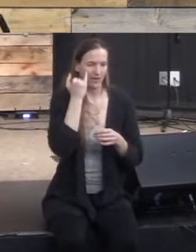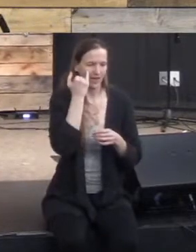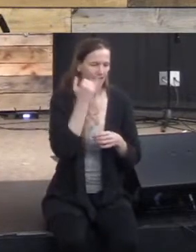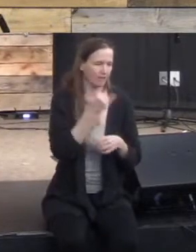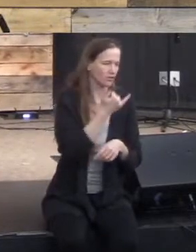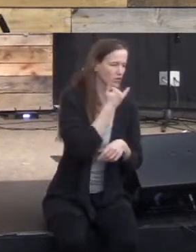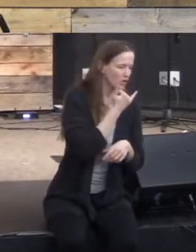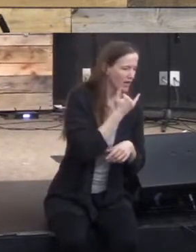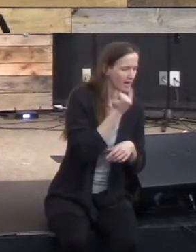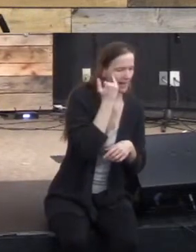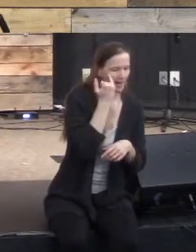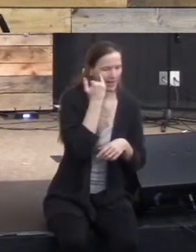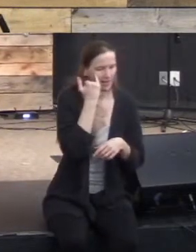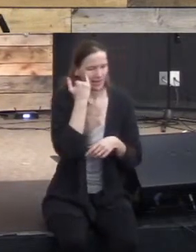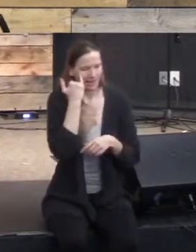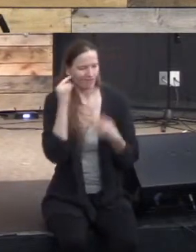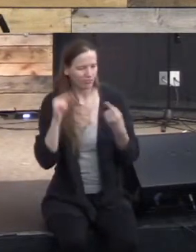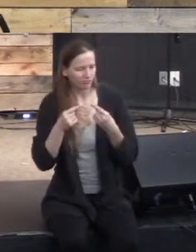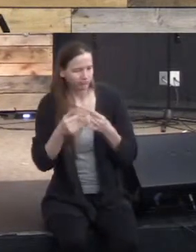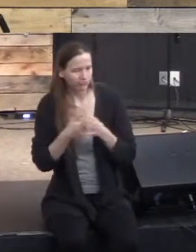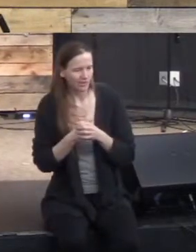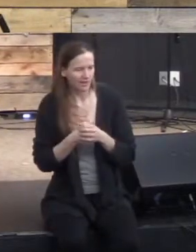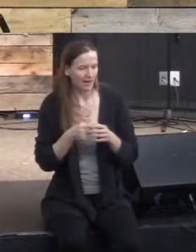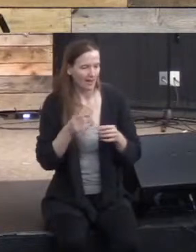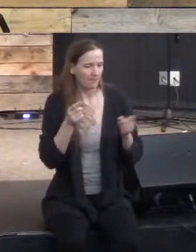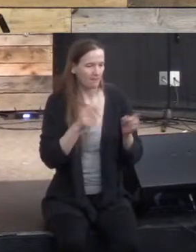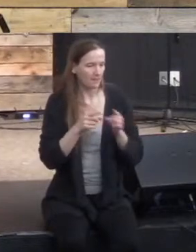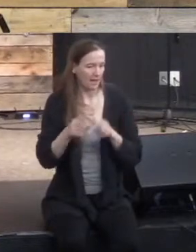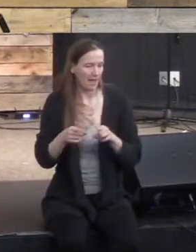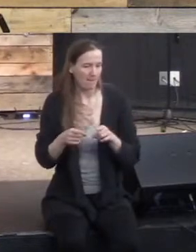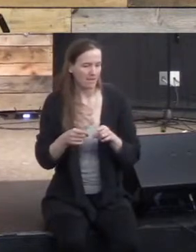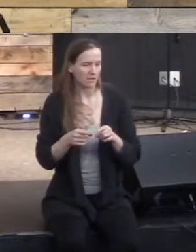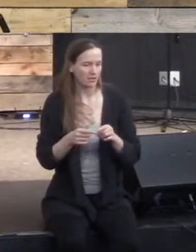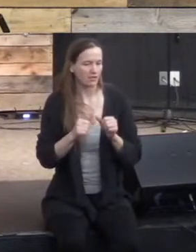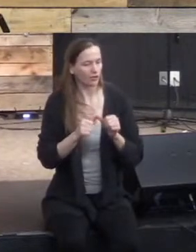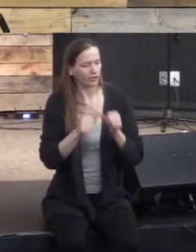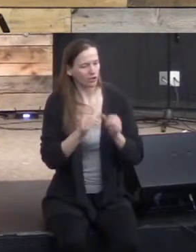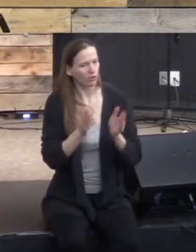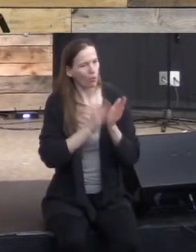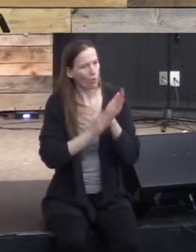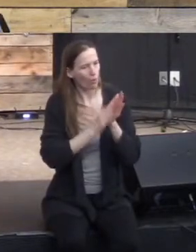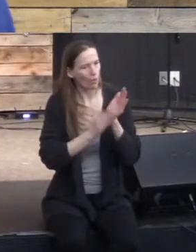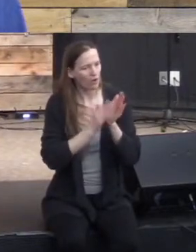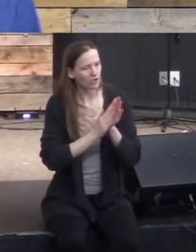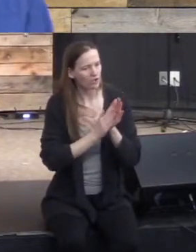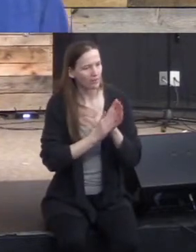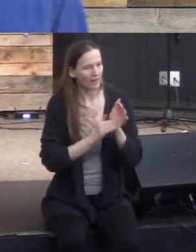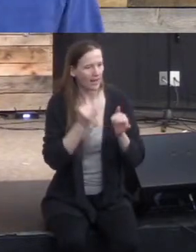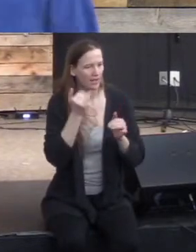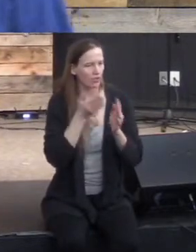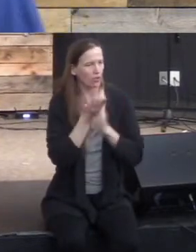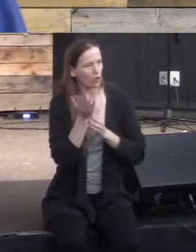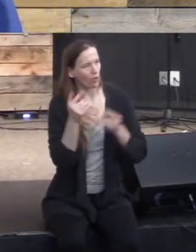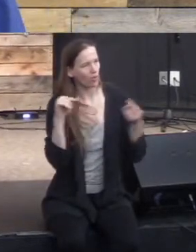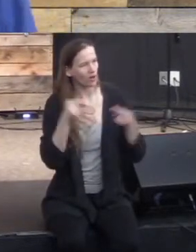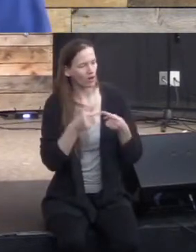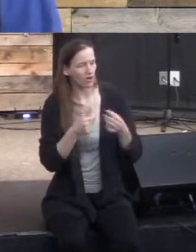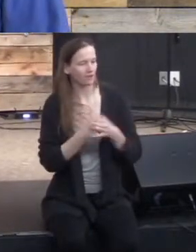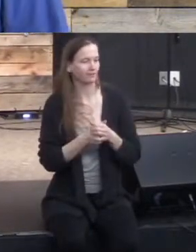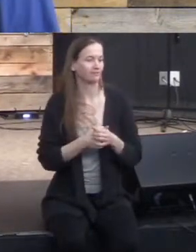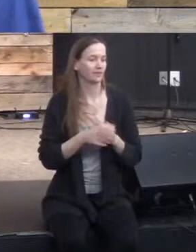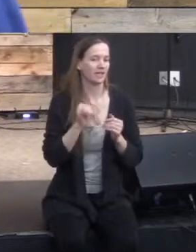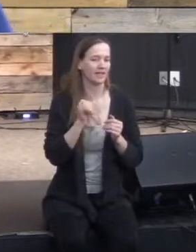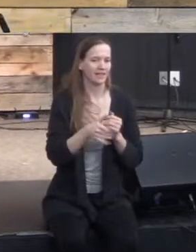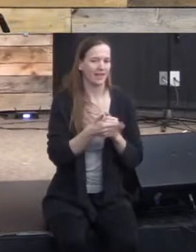I'm going to worship resting atop of my staff. Come on. Wow. I was like, That's something I